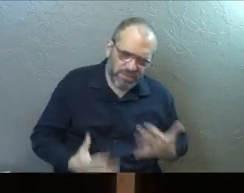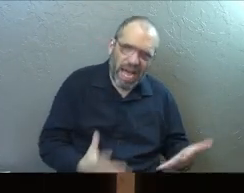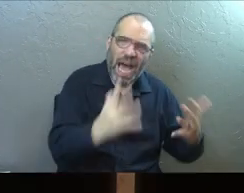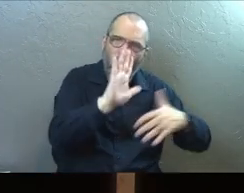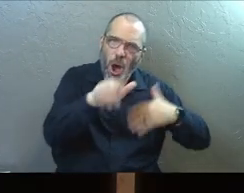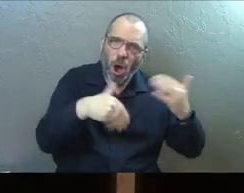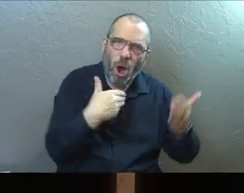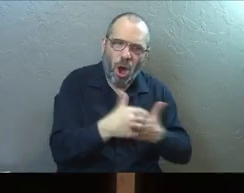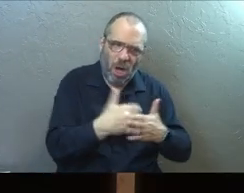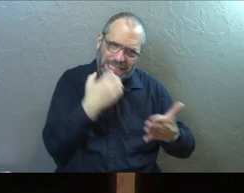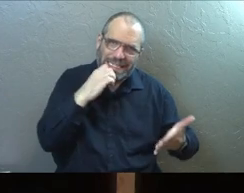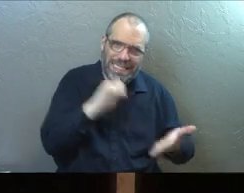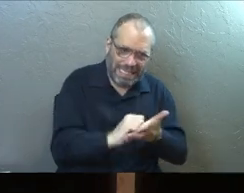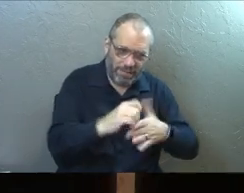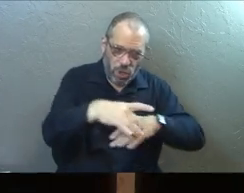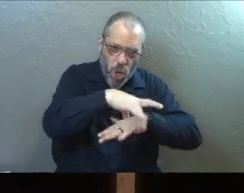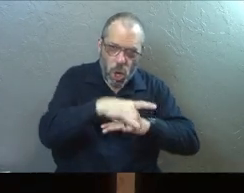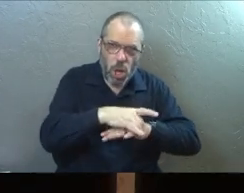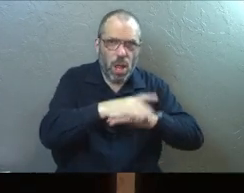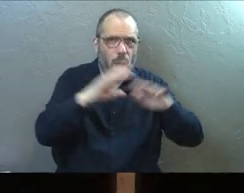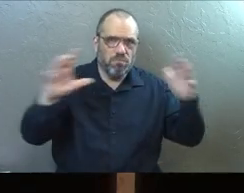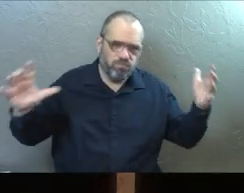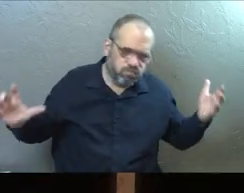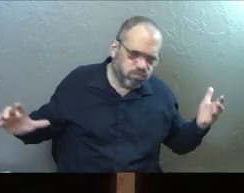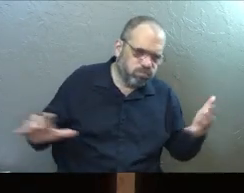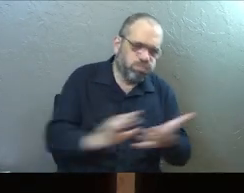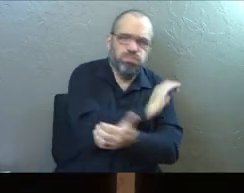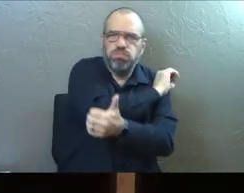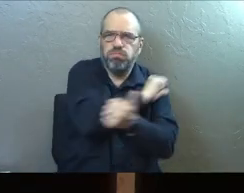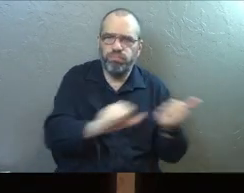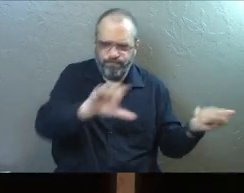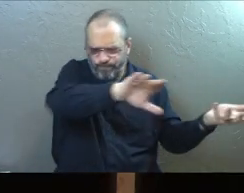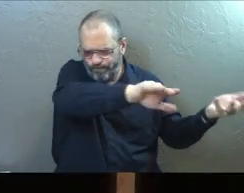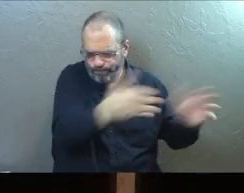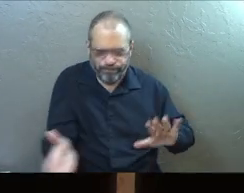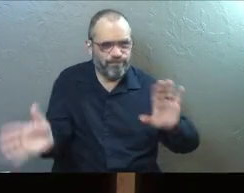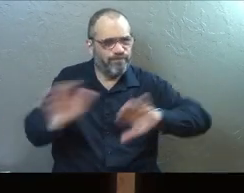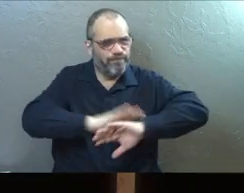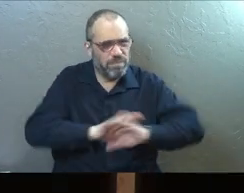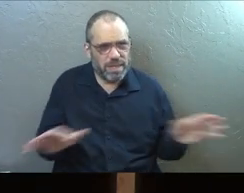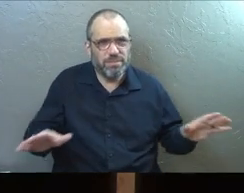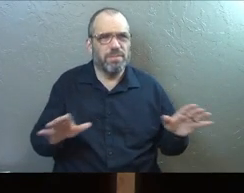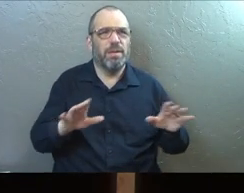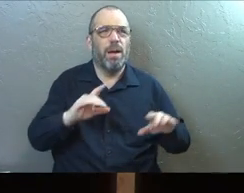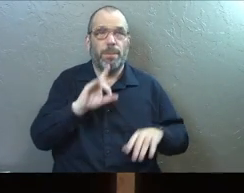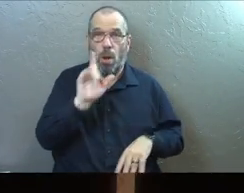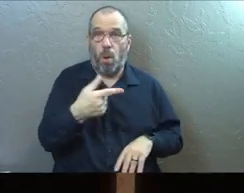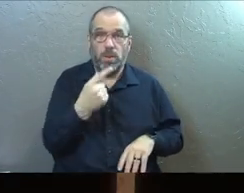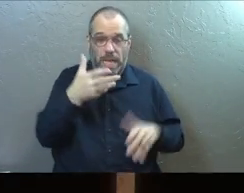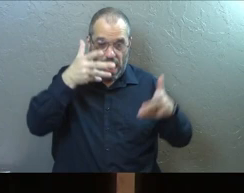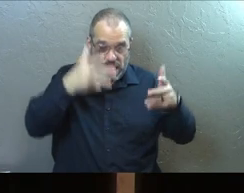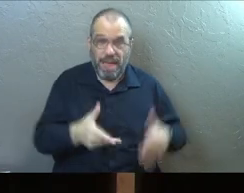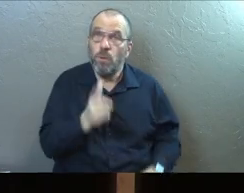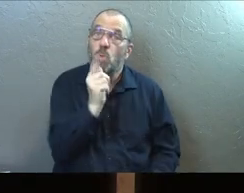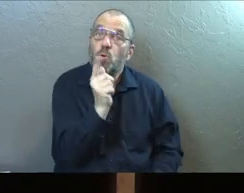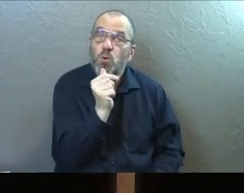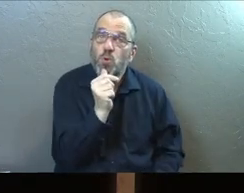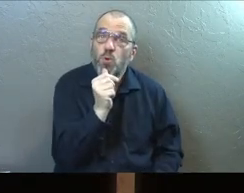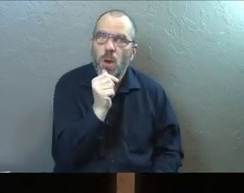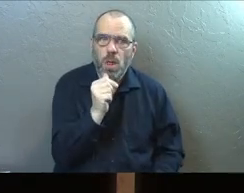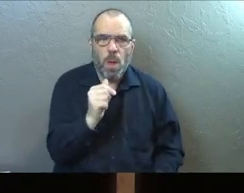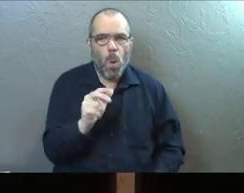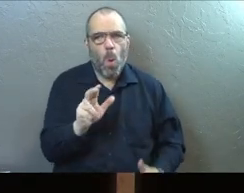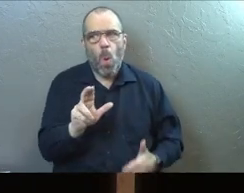and everybody who is evil on planet Earth would get blown away. And the only people that would be left would be the ultra